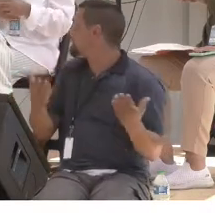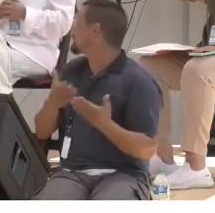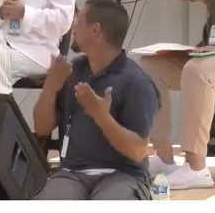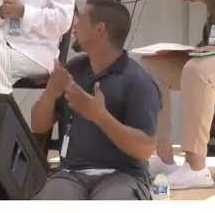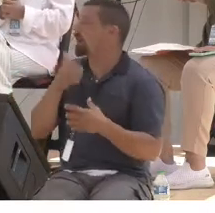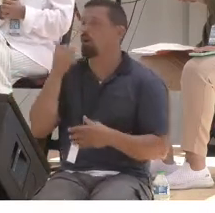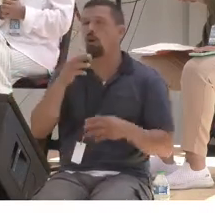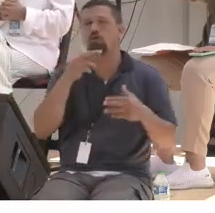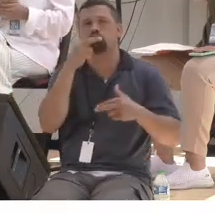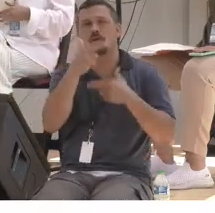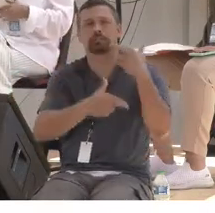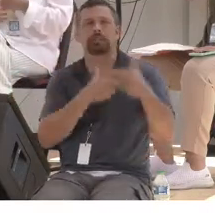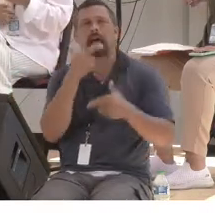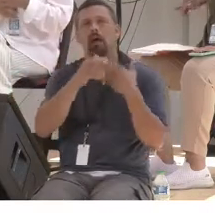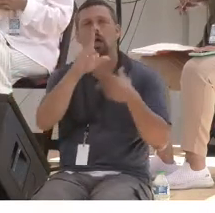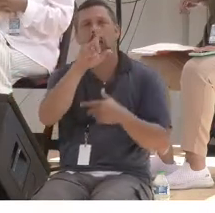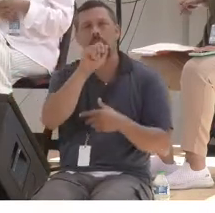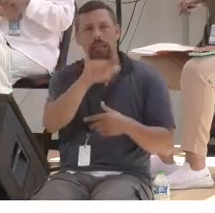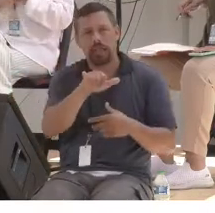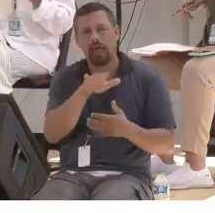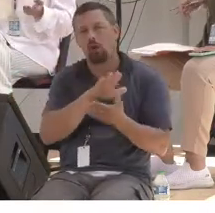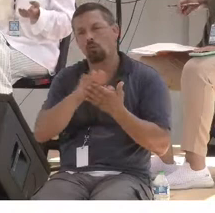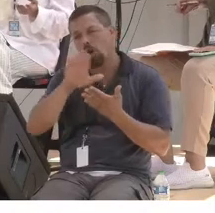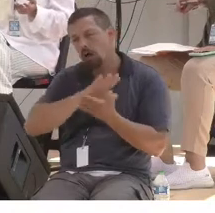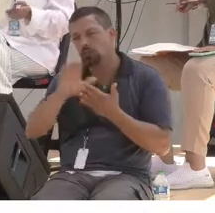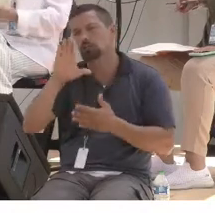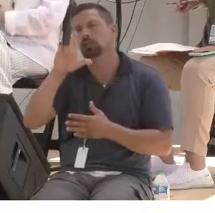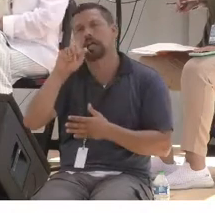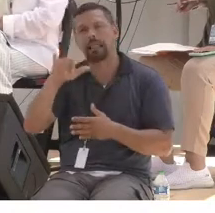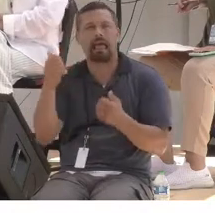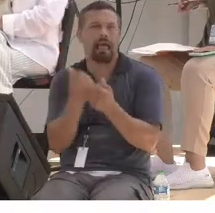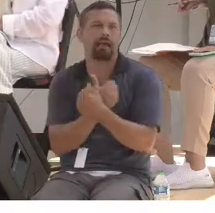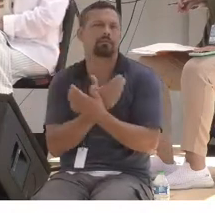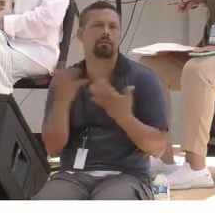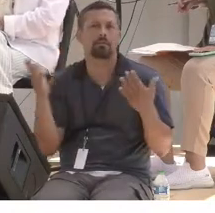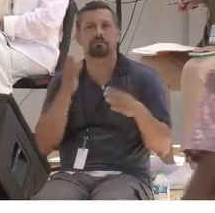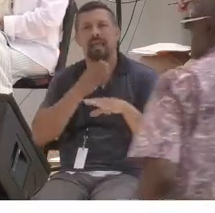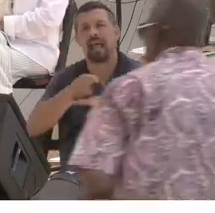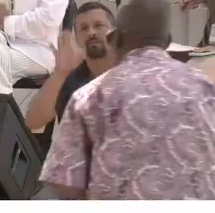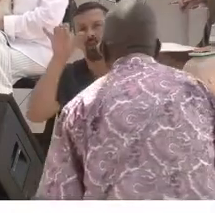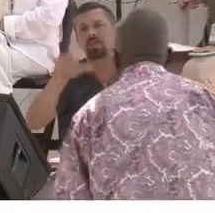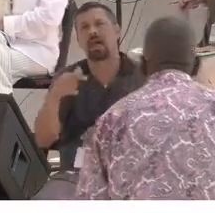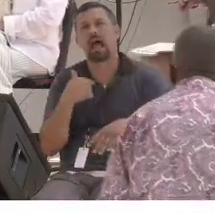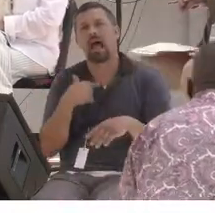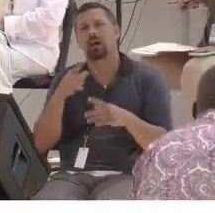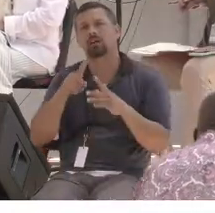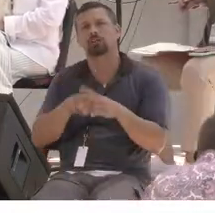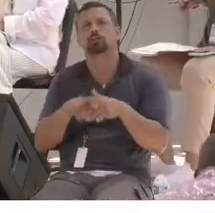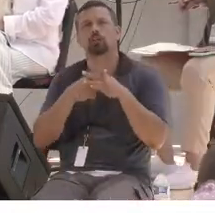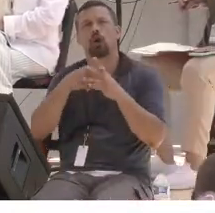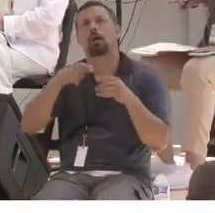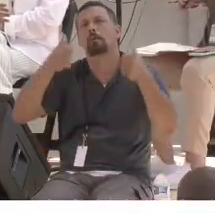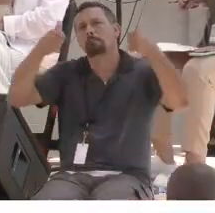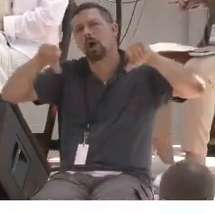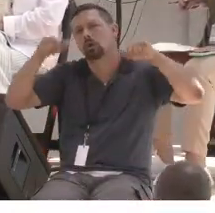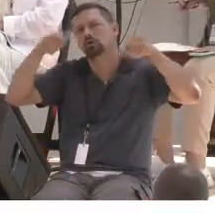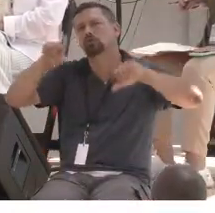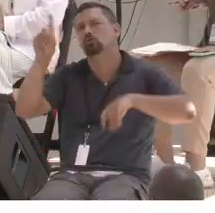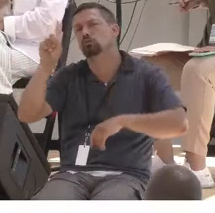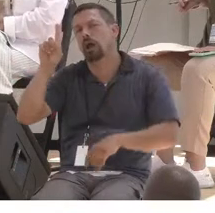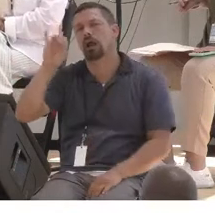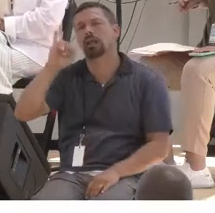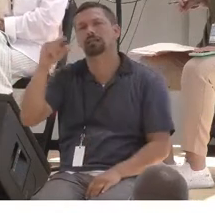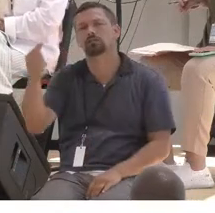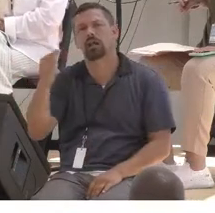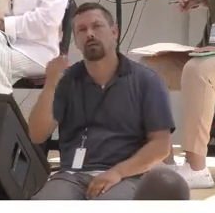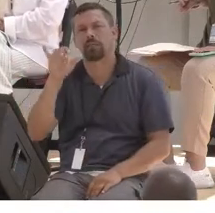recycle the clay myself, wedge the clay and the whole process. And then after that, I started posting on Instagram. And this is where people